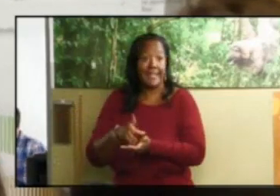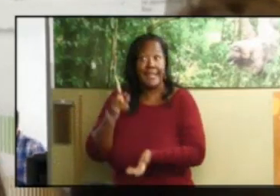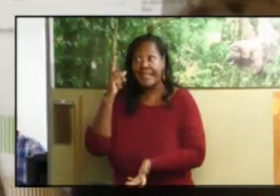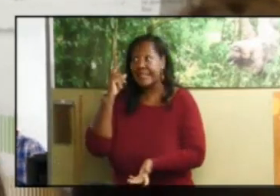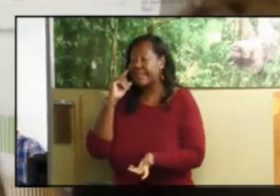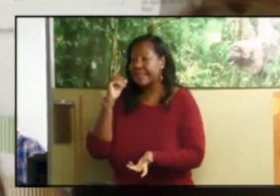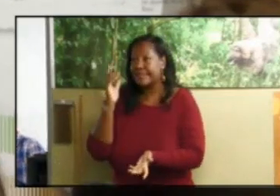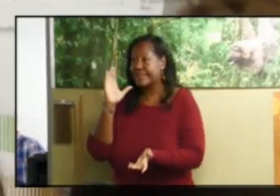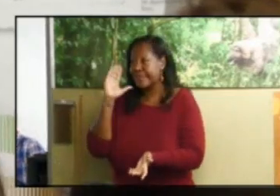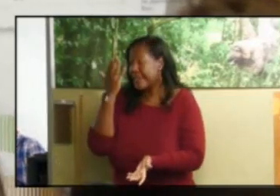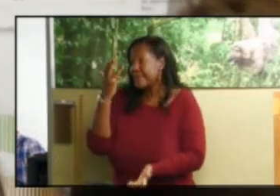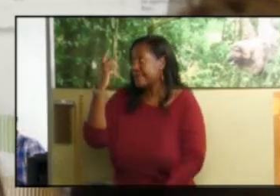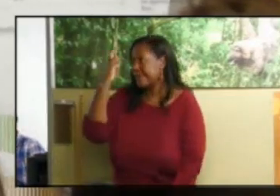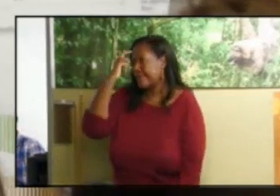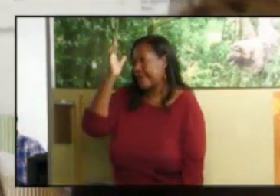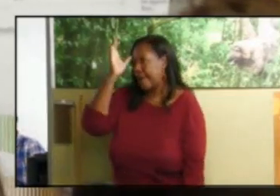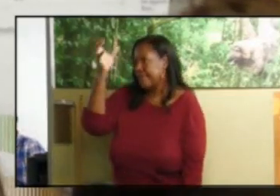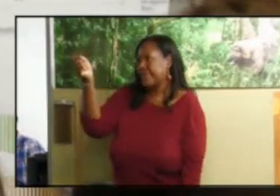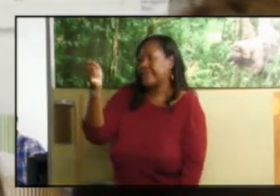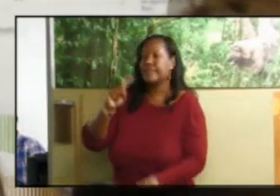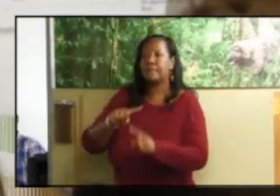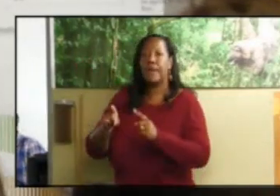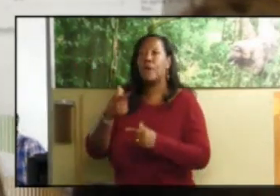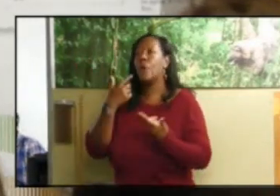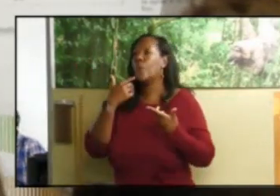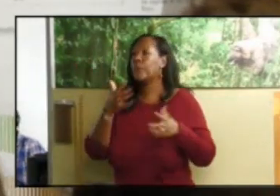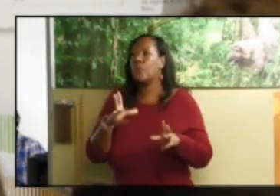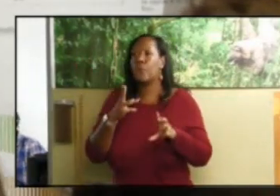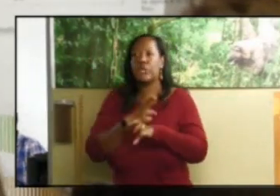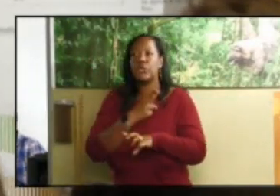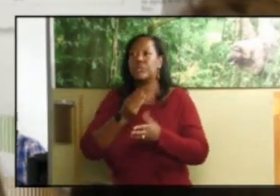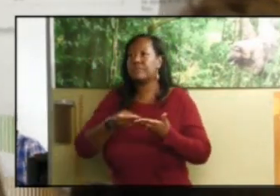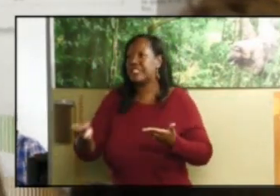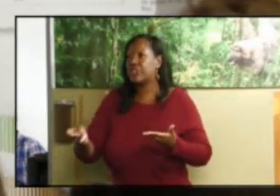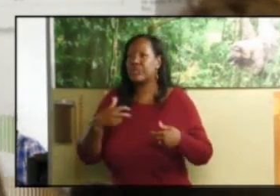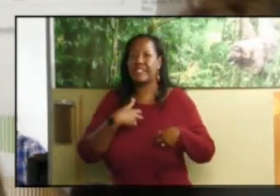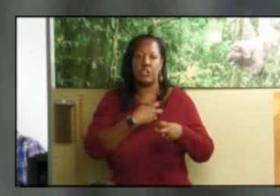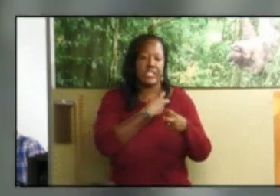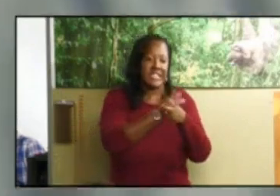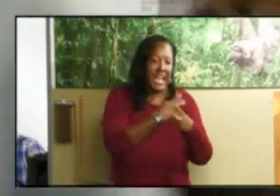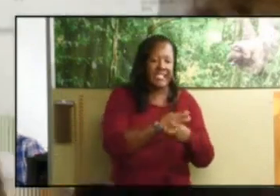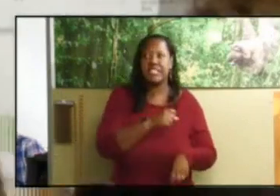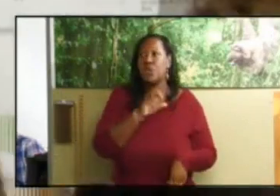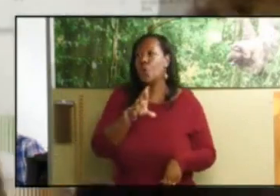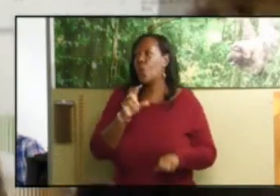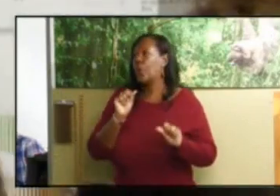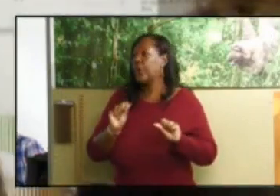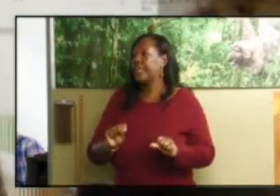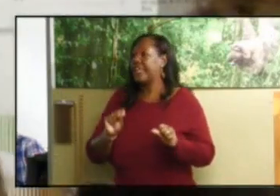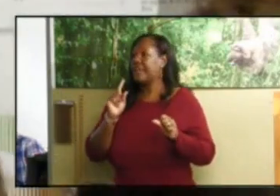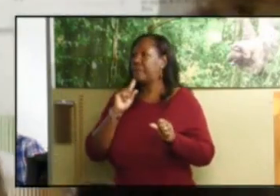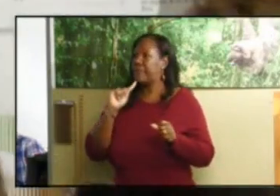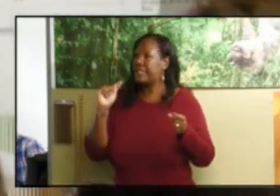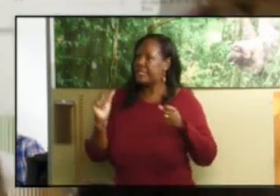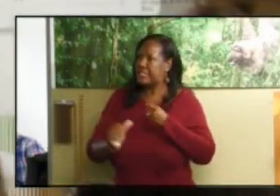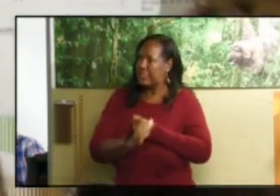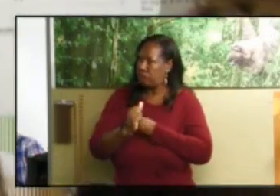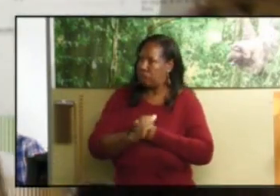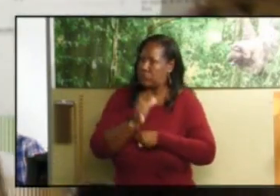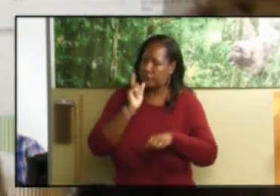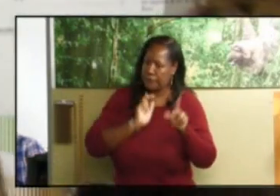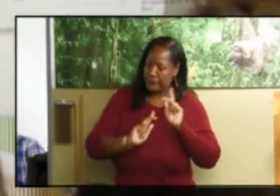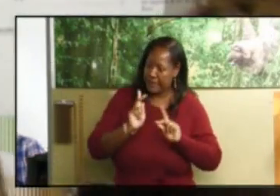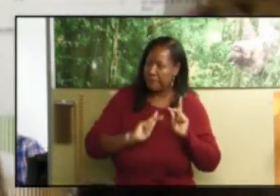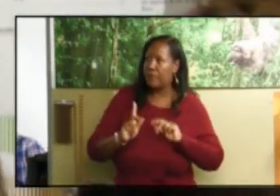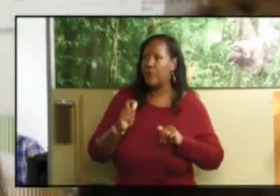to not use materials that are toxic or harmful to people when fabricating or when just touching the